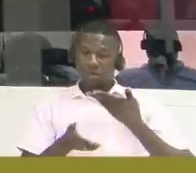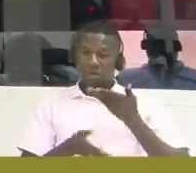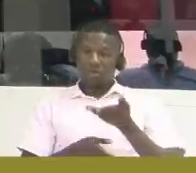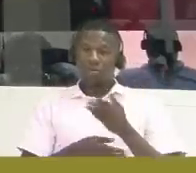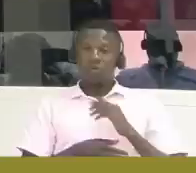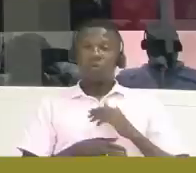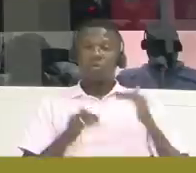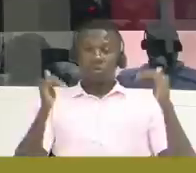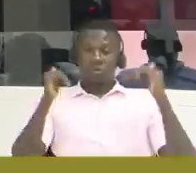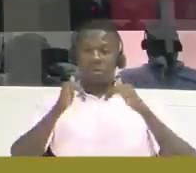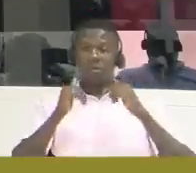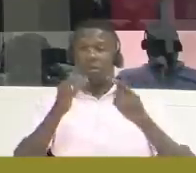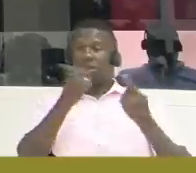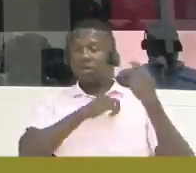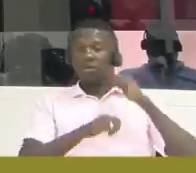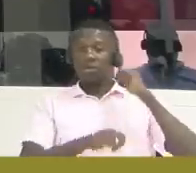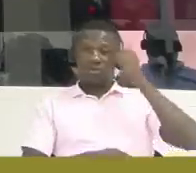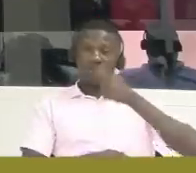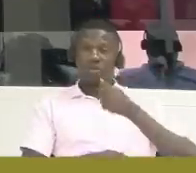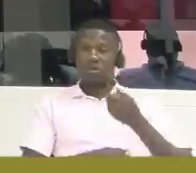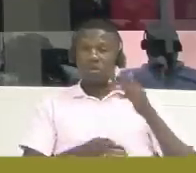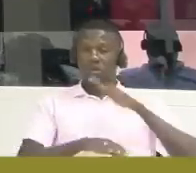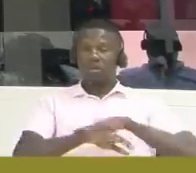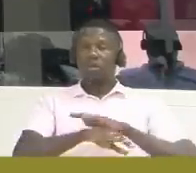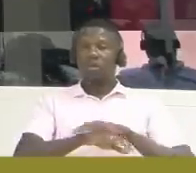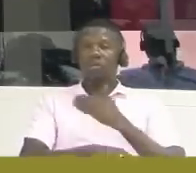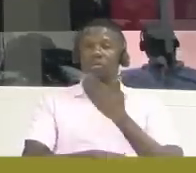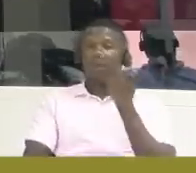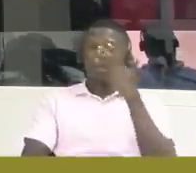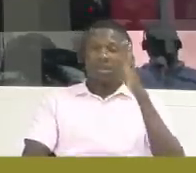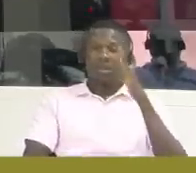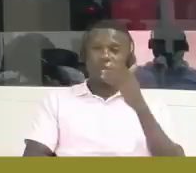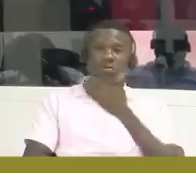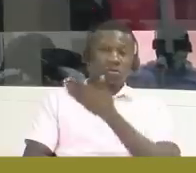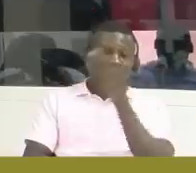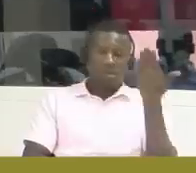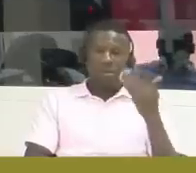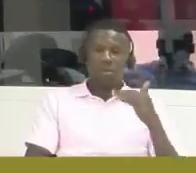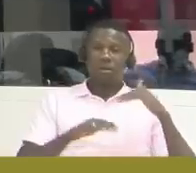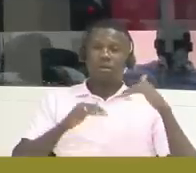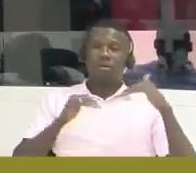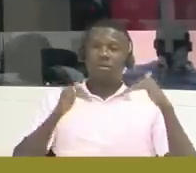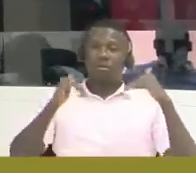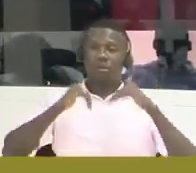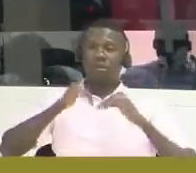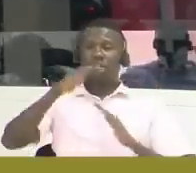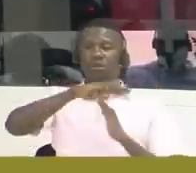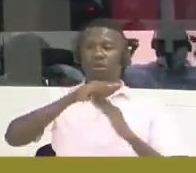again tomorrow at 10 o'clock. Meeting is adjourned. Thank you very much.